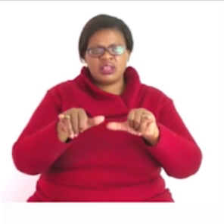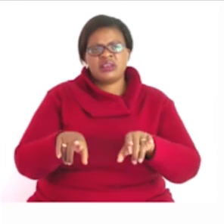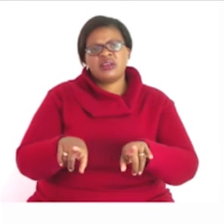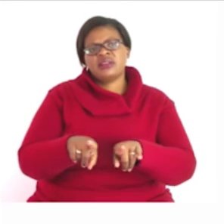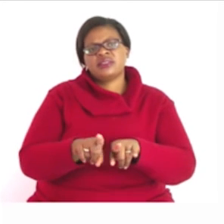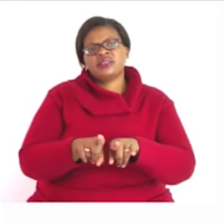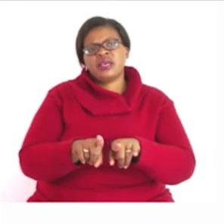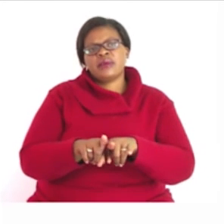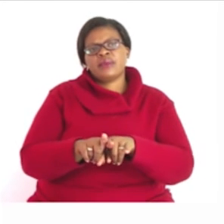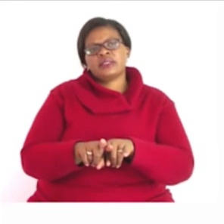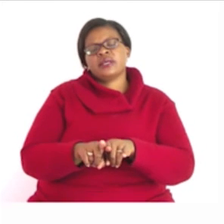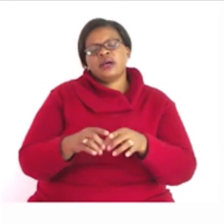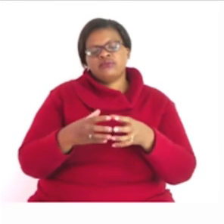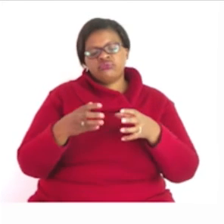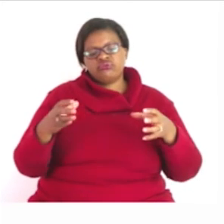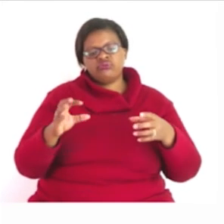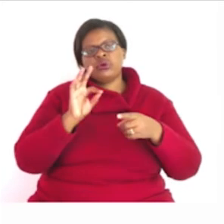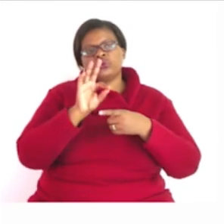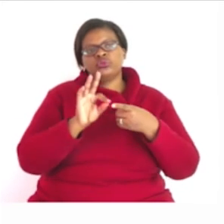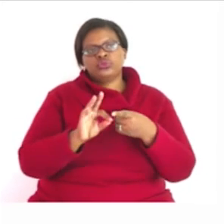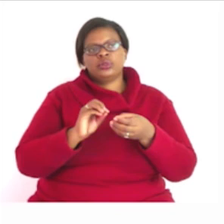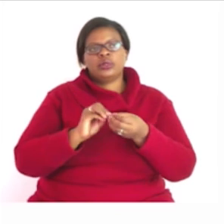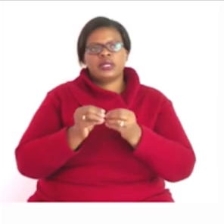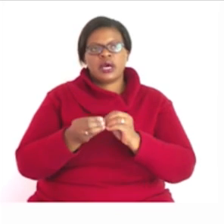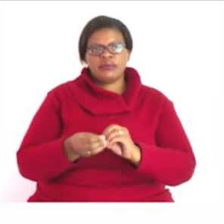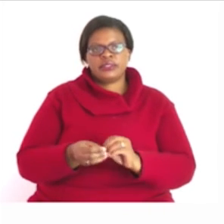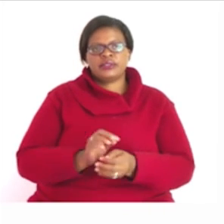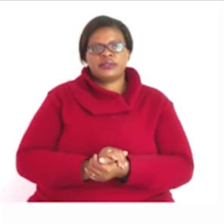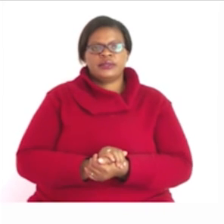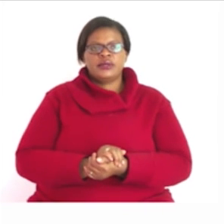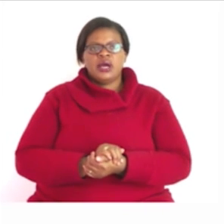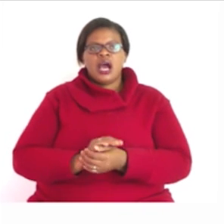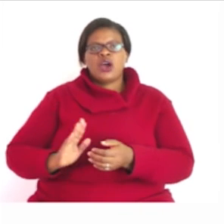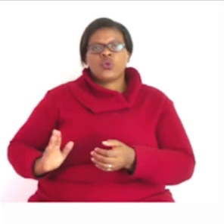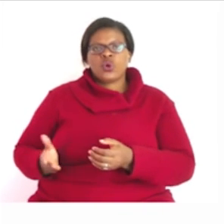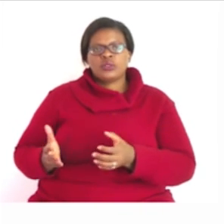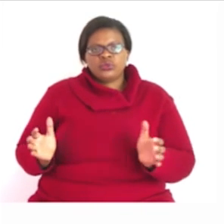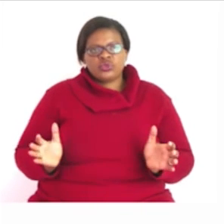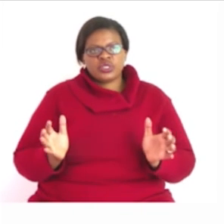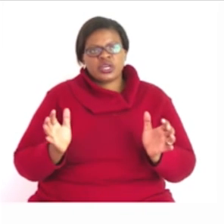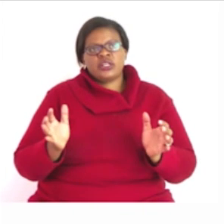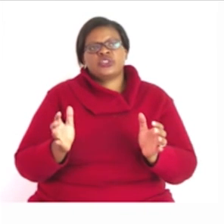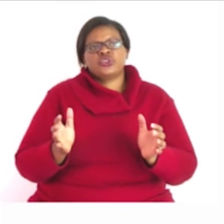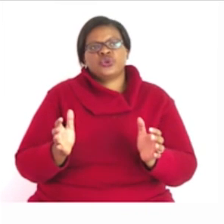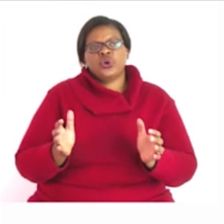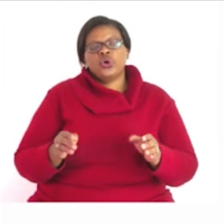numbers. Okay? So I want to encourage you that you do this, take your time,